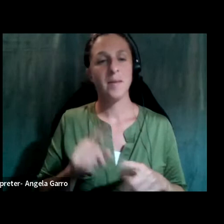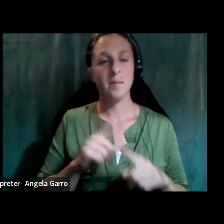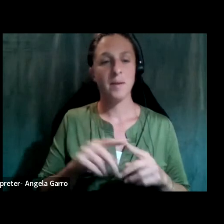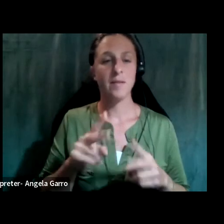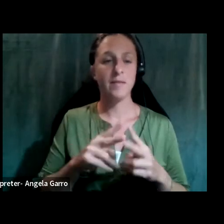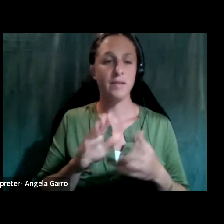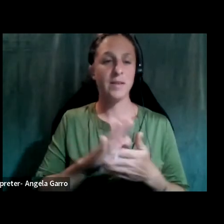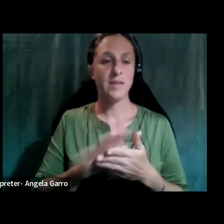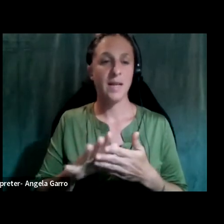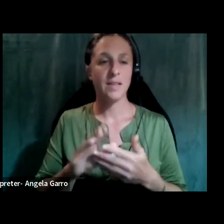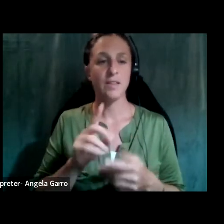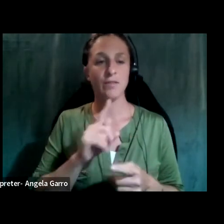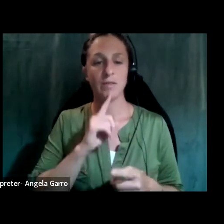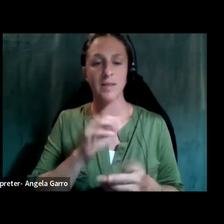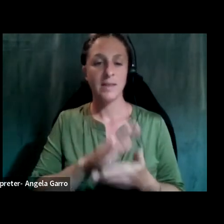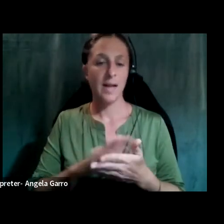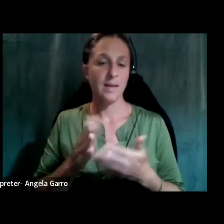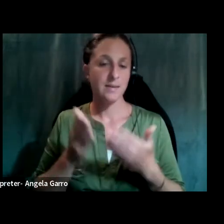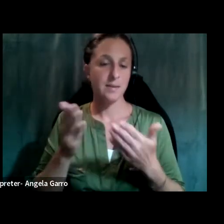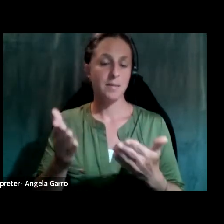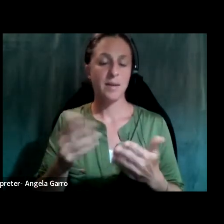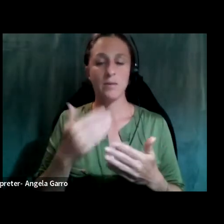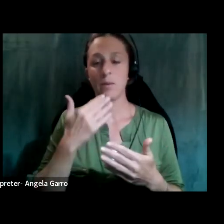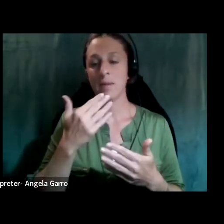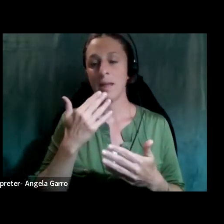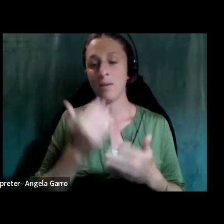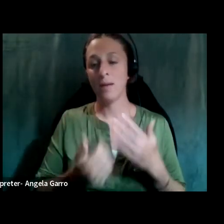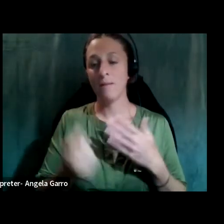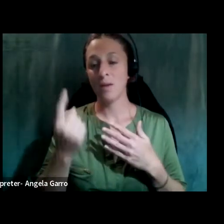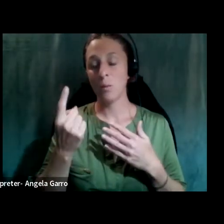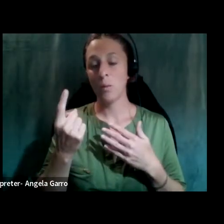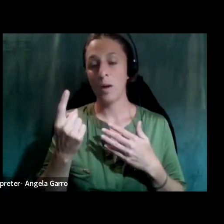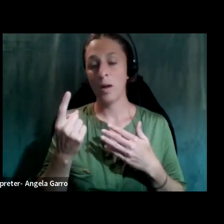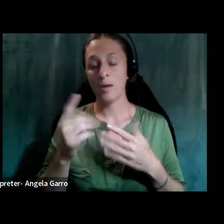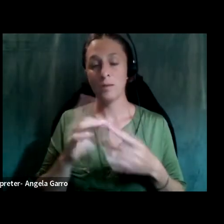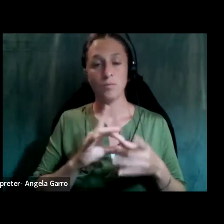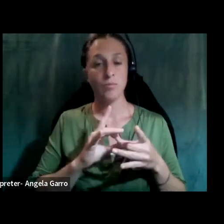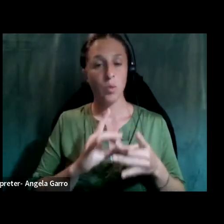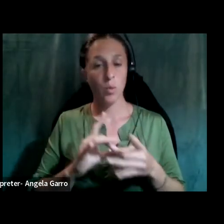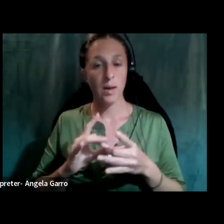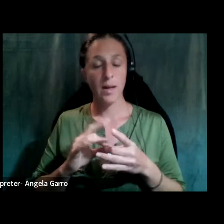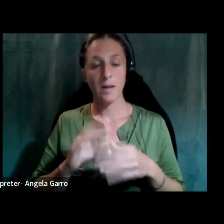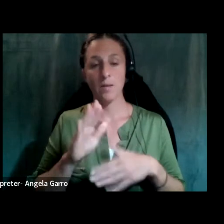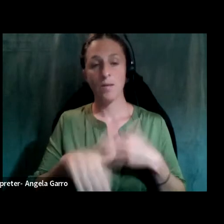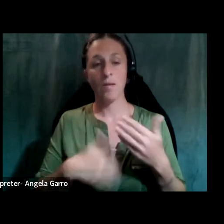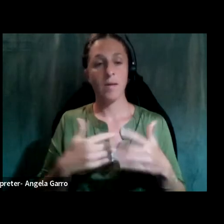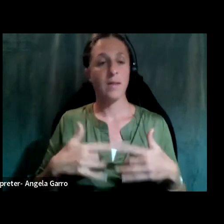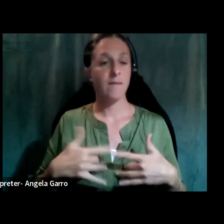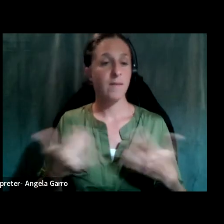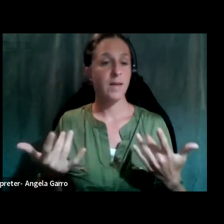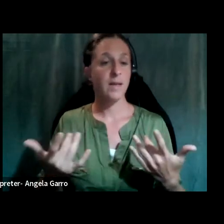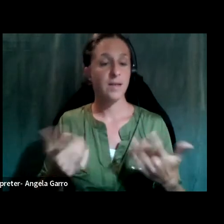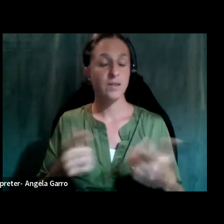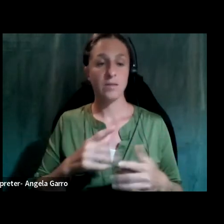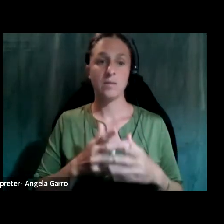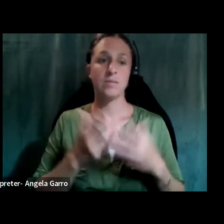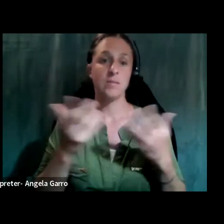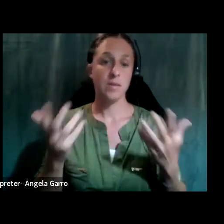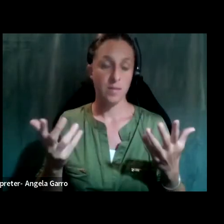It was really nice to be there. So thank you for everyone who coordinated all of those events. It's a